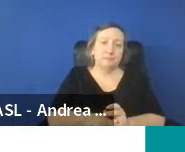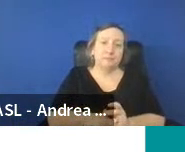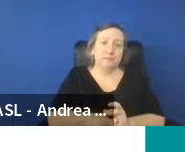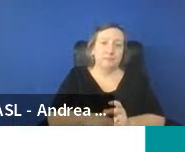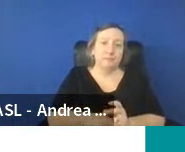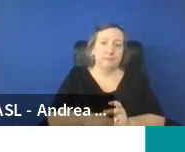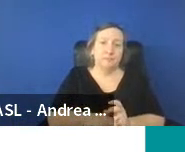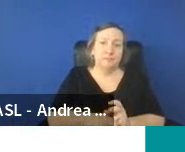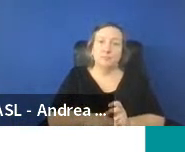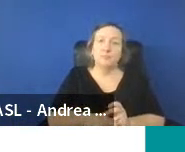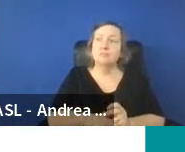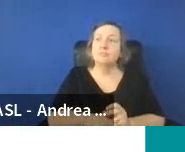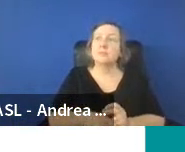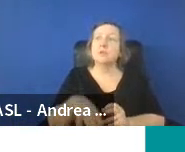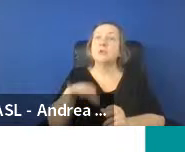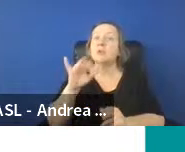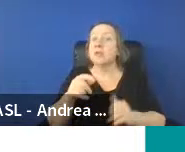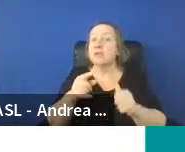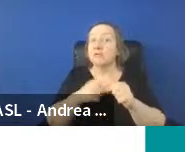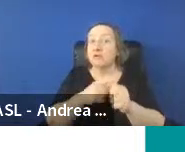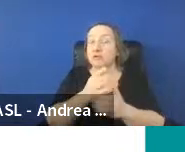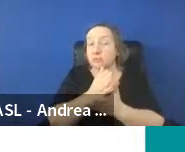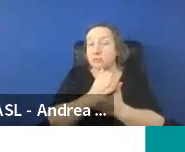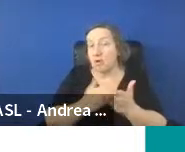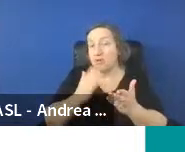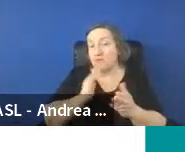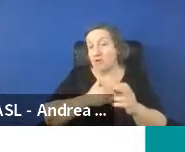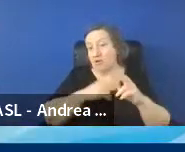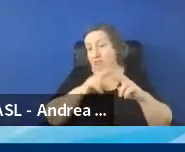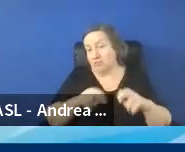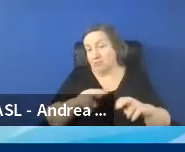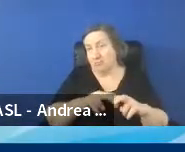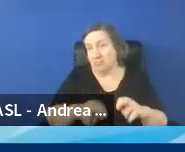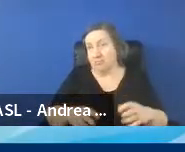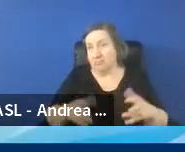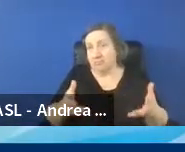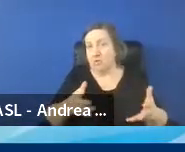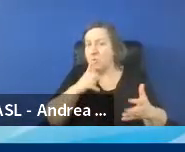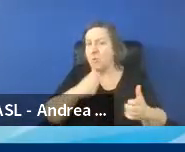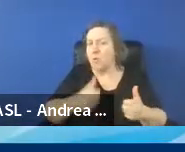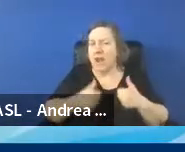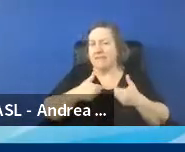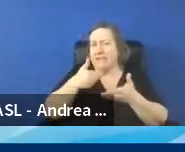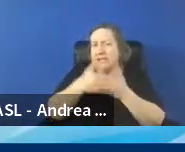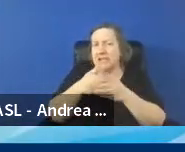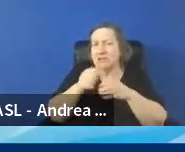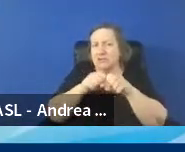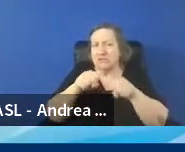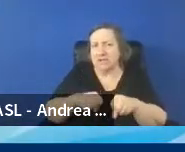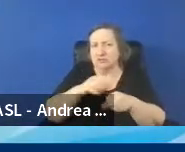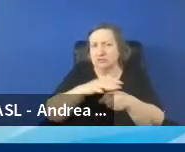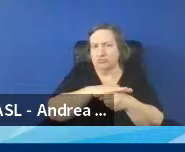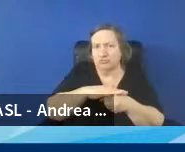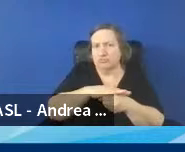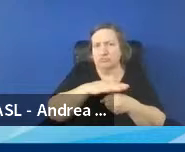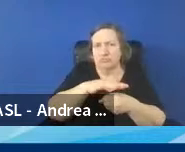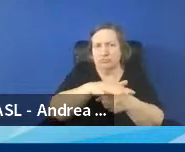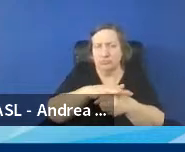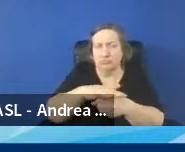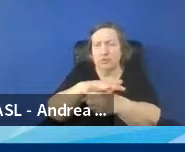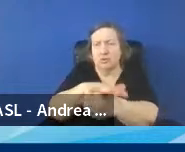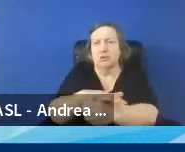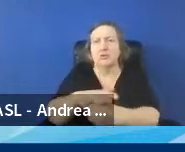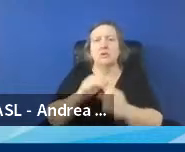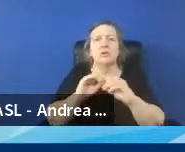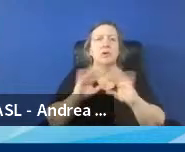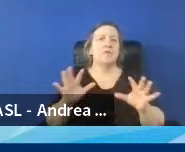So that's the first piece of the analysis, just looking at who lives around stations. But obviously, there's a lot